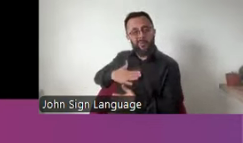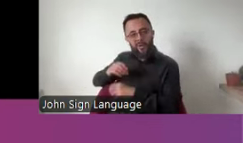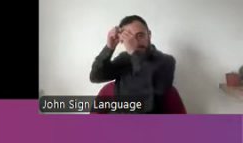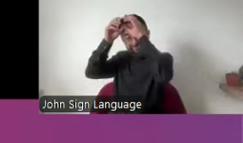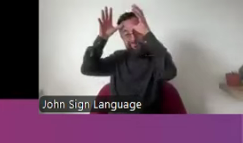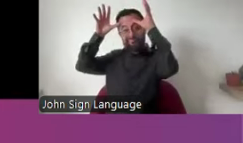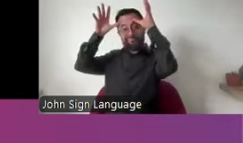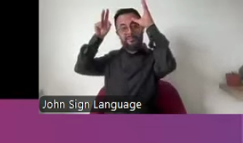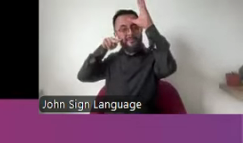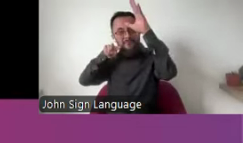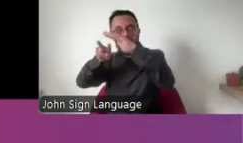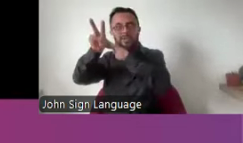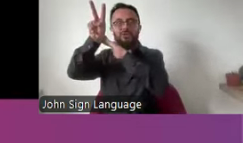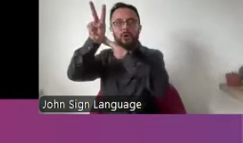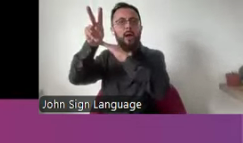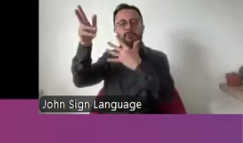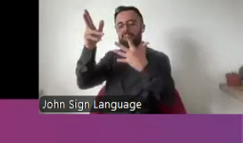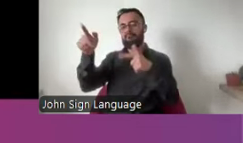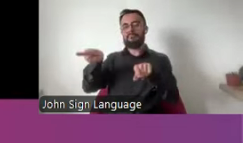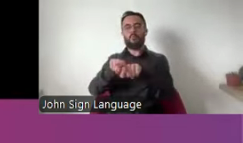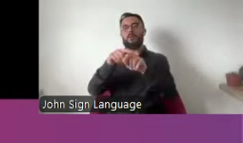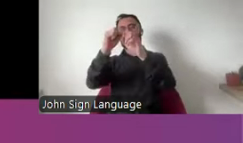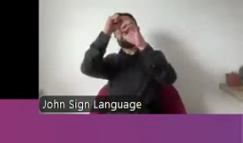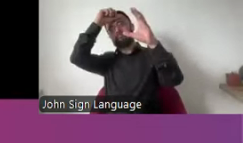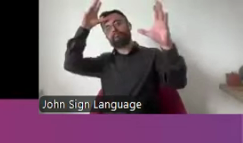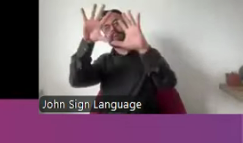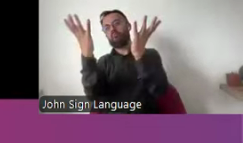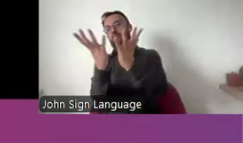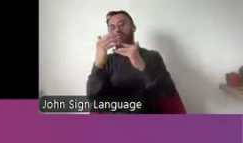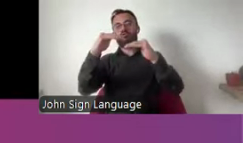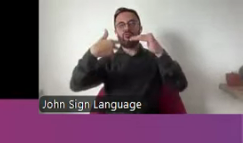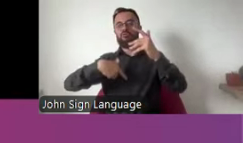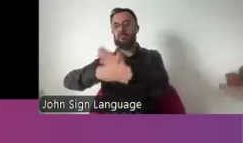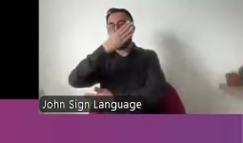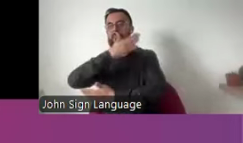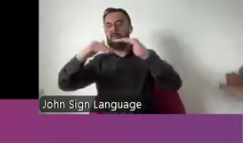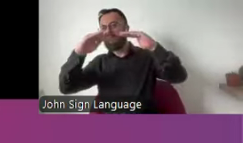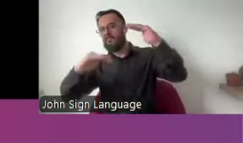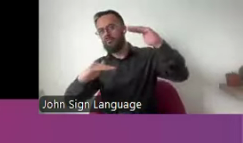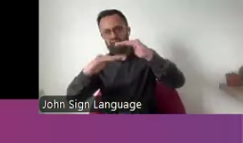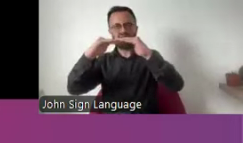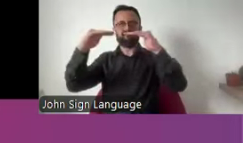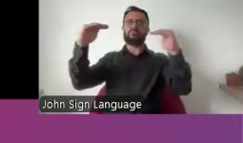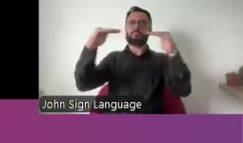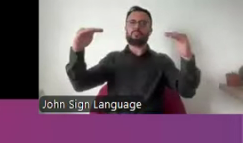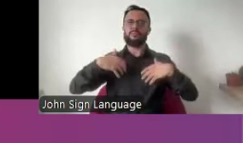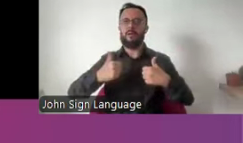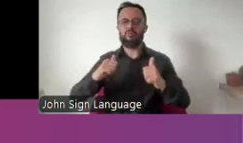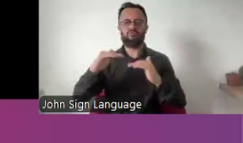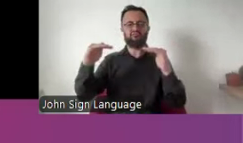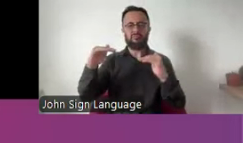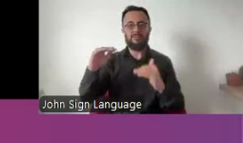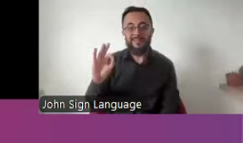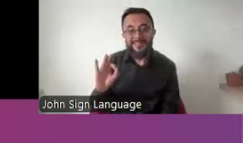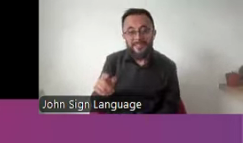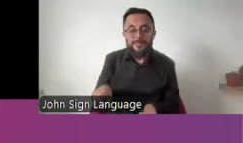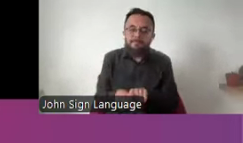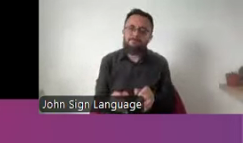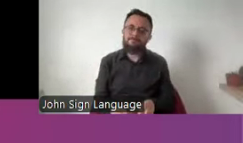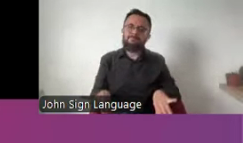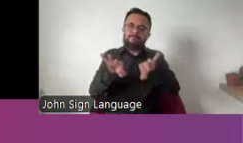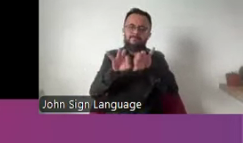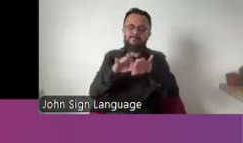and narrative of what we need to do to advance health equity for persons with disabilities, but also to